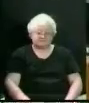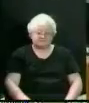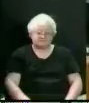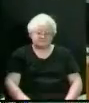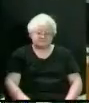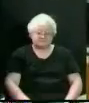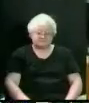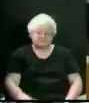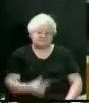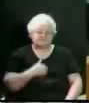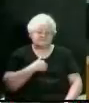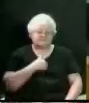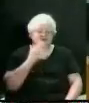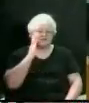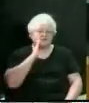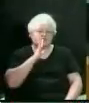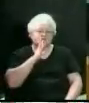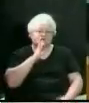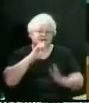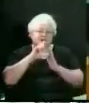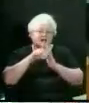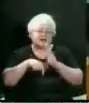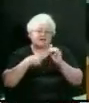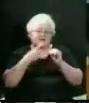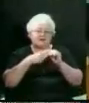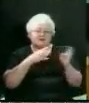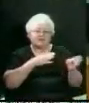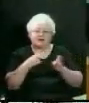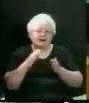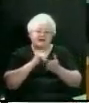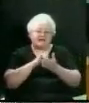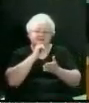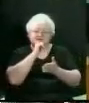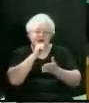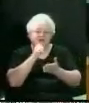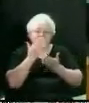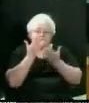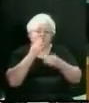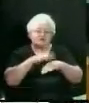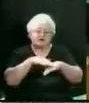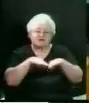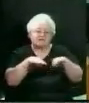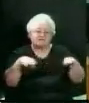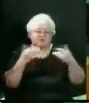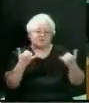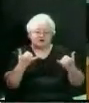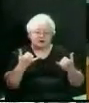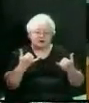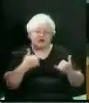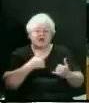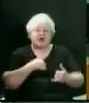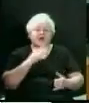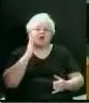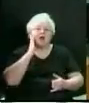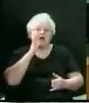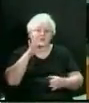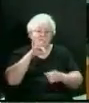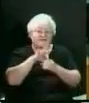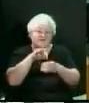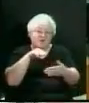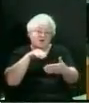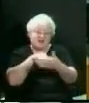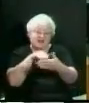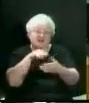I'll speak later to what I was going to say about the plan, because that's not the motion on the floor right now. I'm going to vote